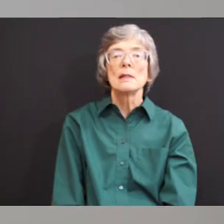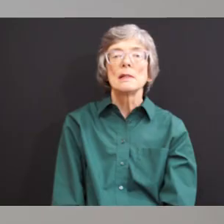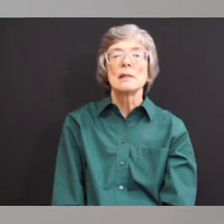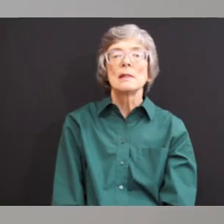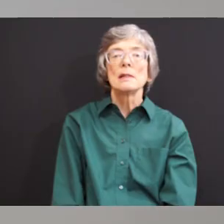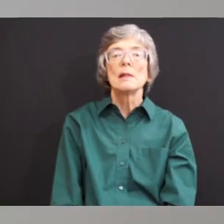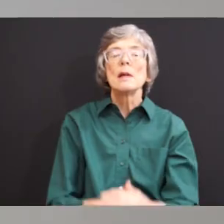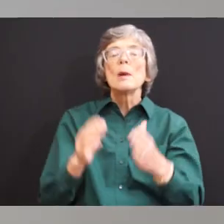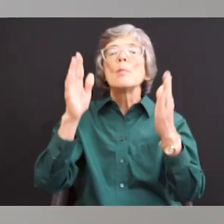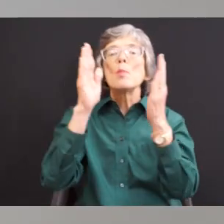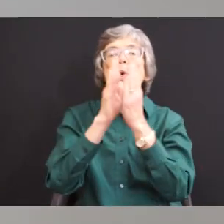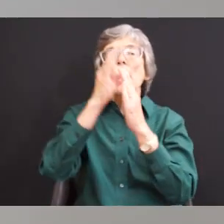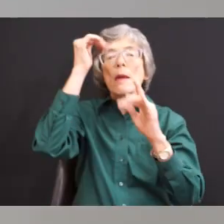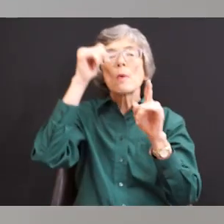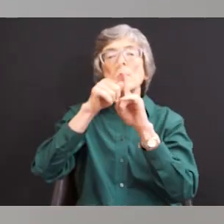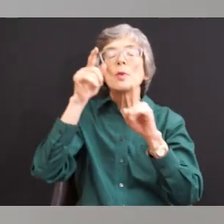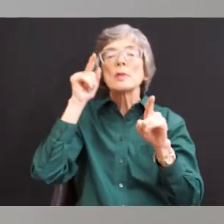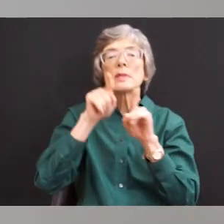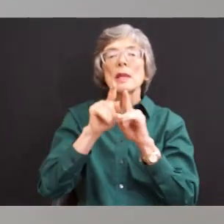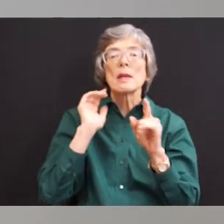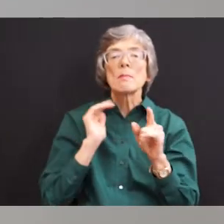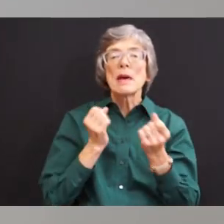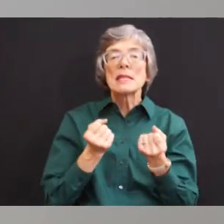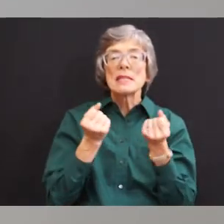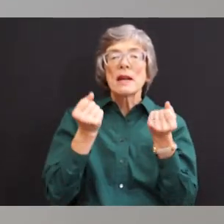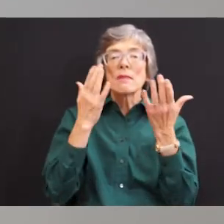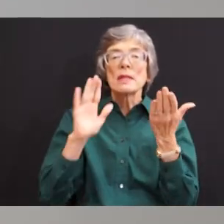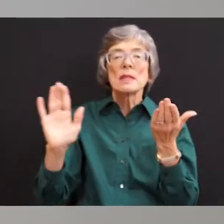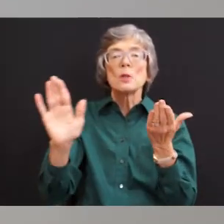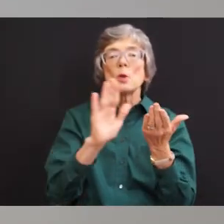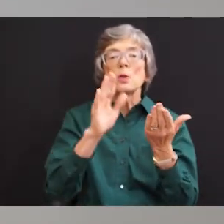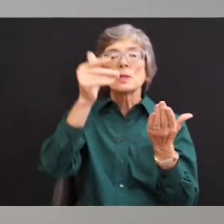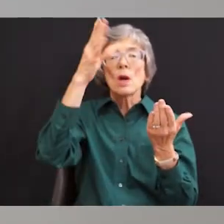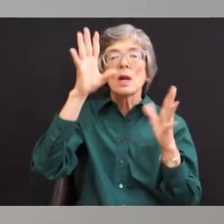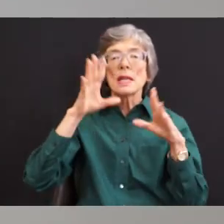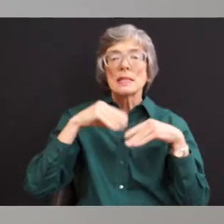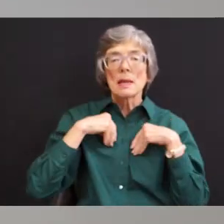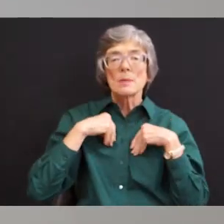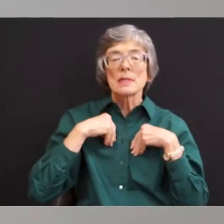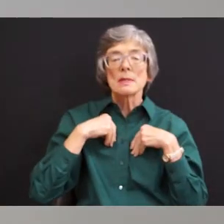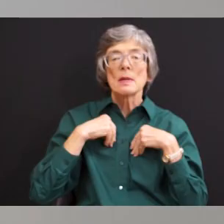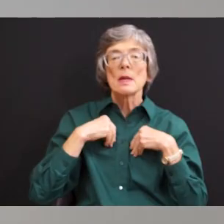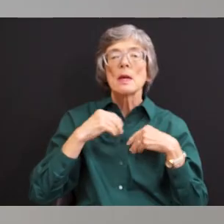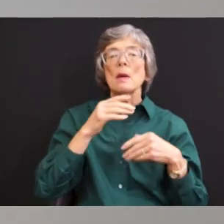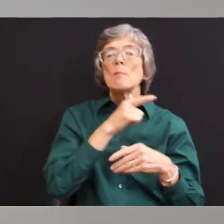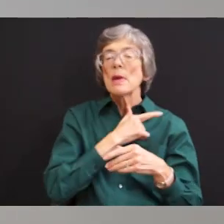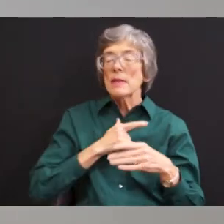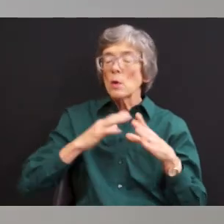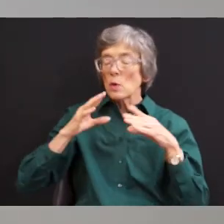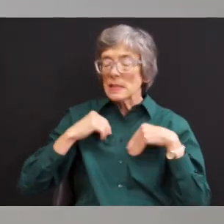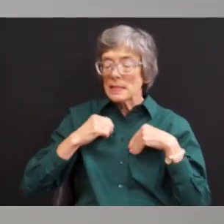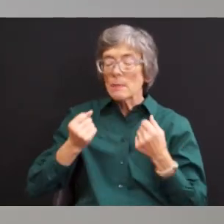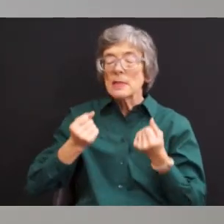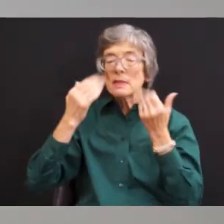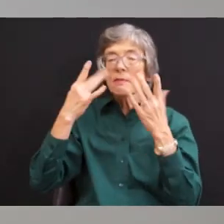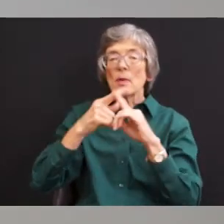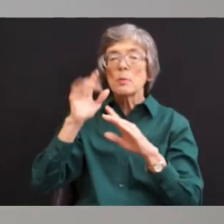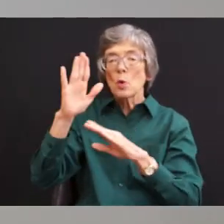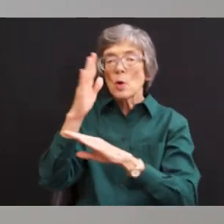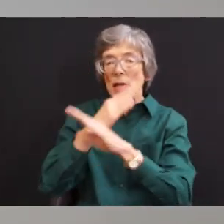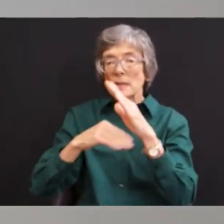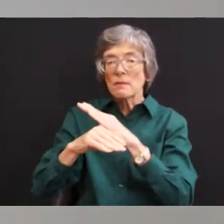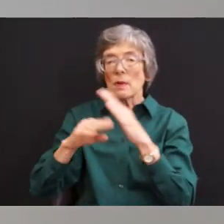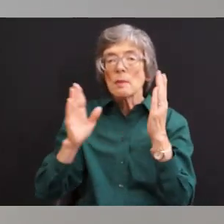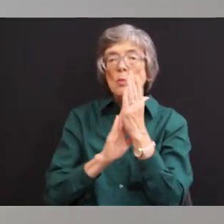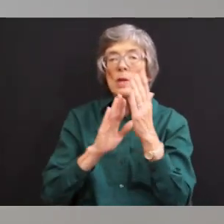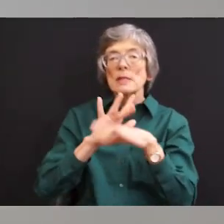Pray, brothers and sisters, that my sacrifice and yours may be acceptable to God, the Almighty Father. May the Lord accept the sacrifice at your hands for the praise and glory